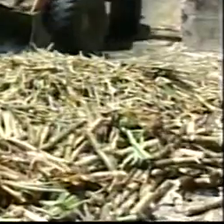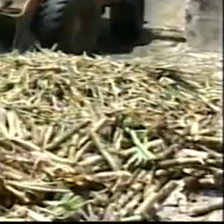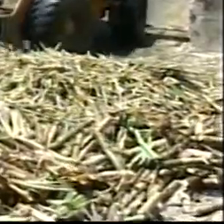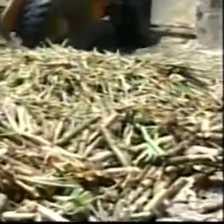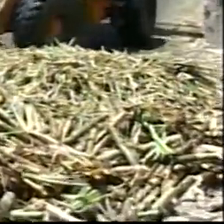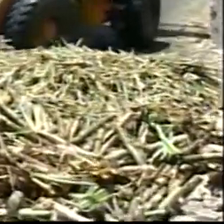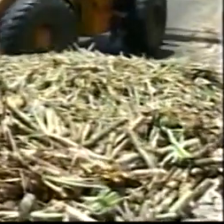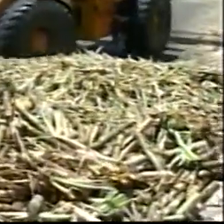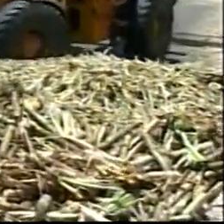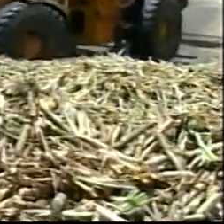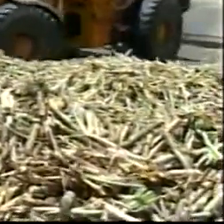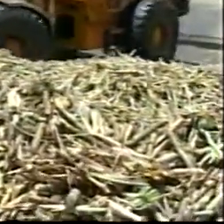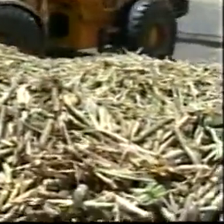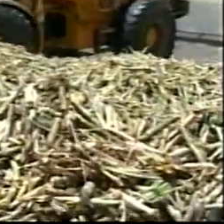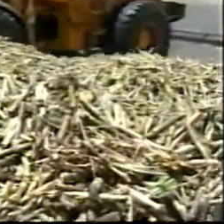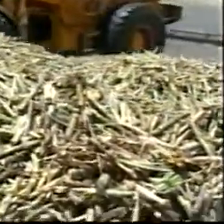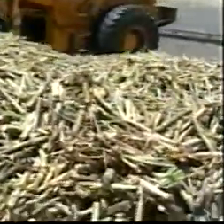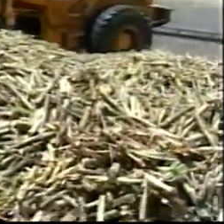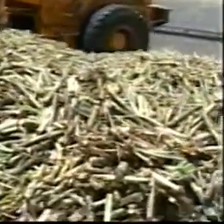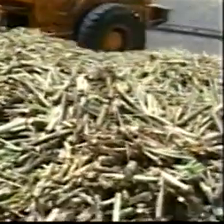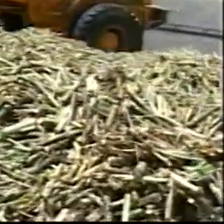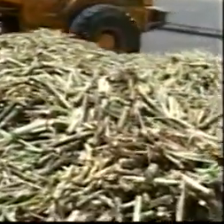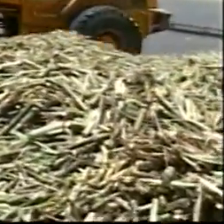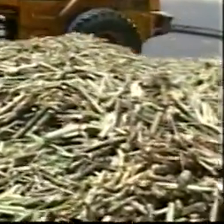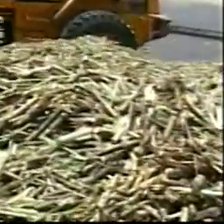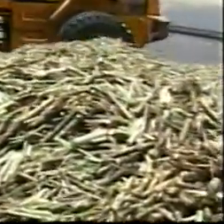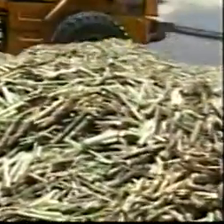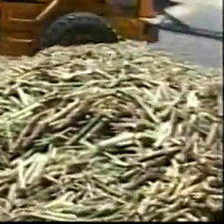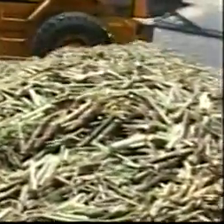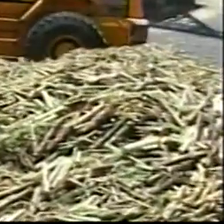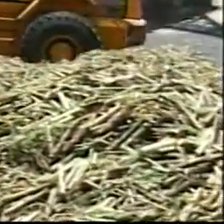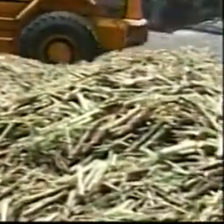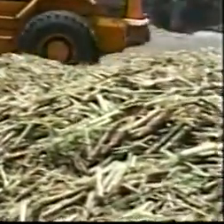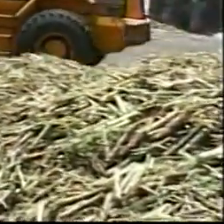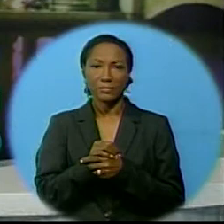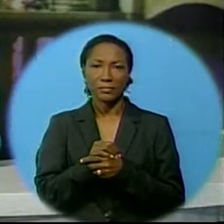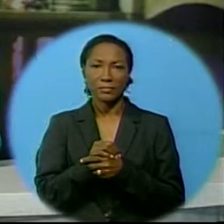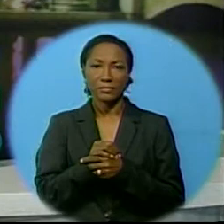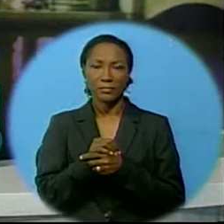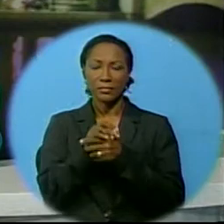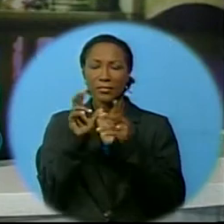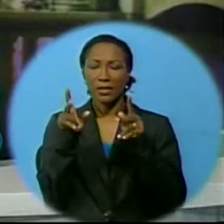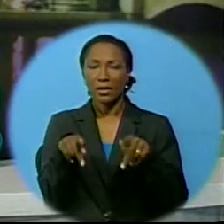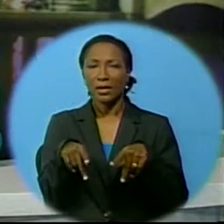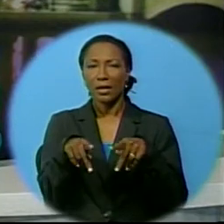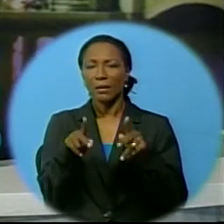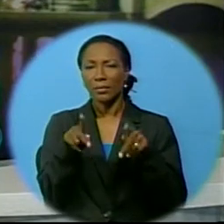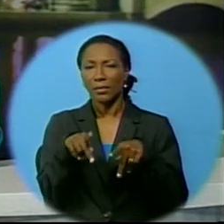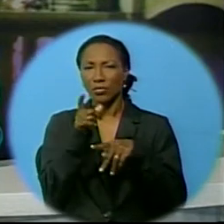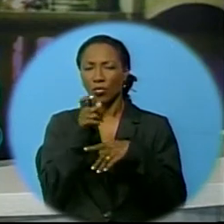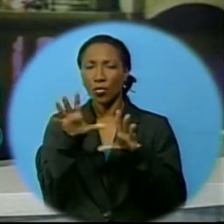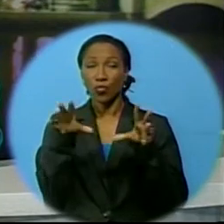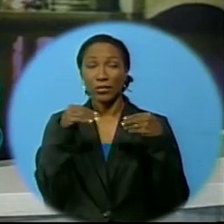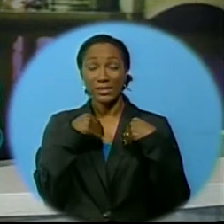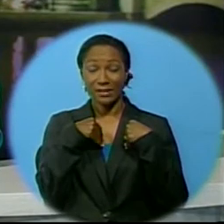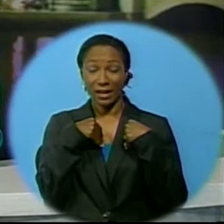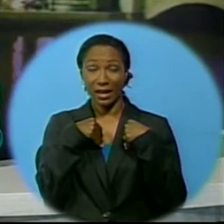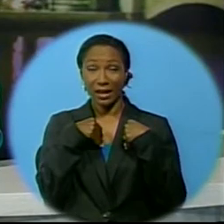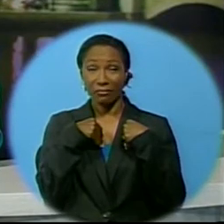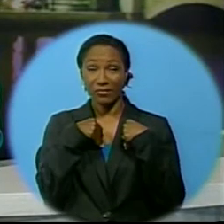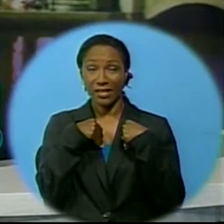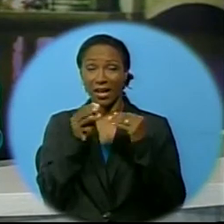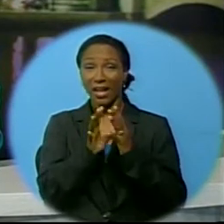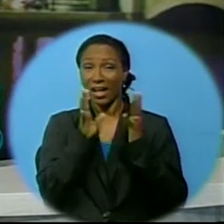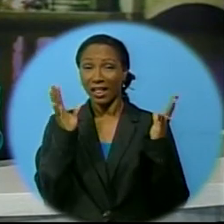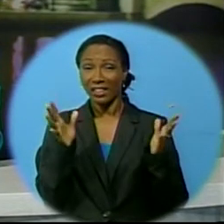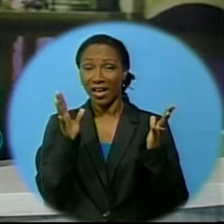of sugar a year will become the norm. Peter Thorne, CBC News. Thanks, Peter. To whom much is